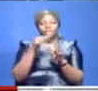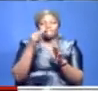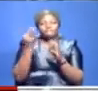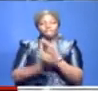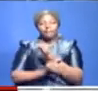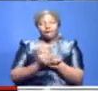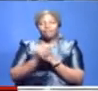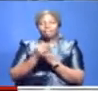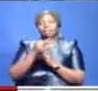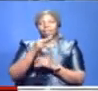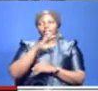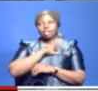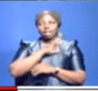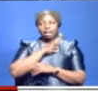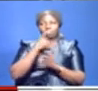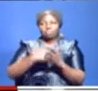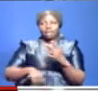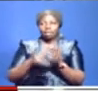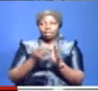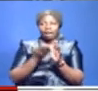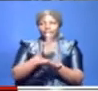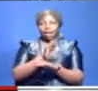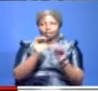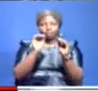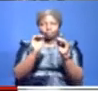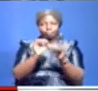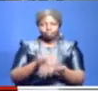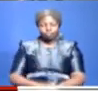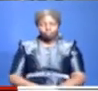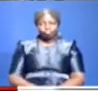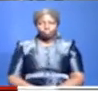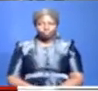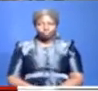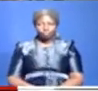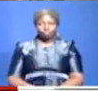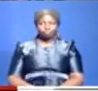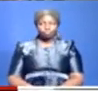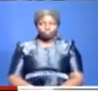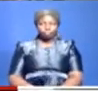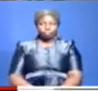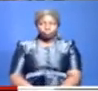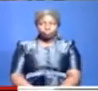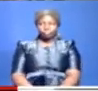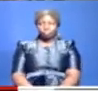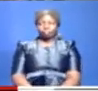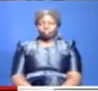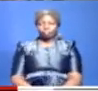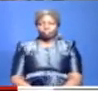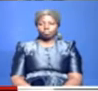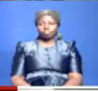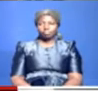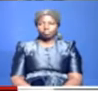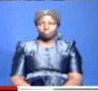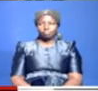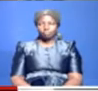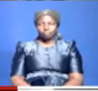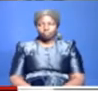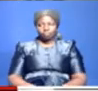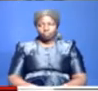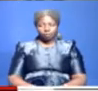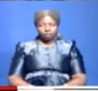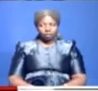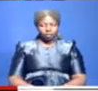We are before court in the aspect of the relationship to the same company. That's why we are